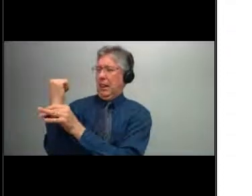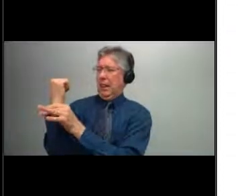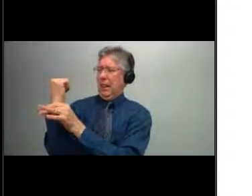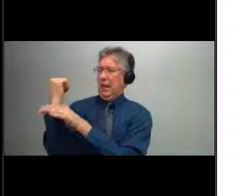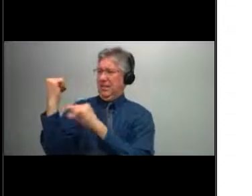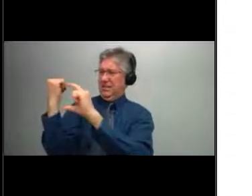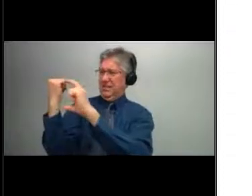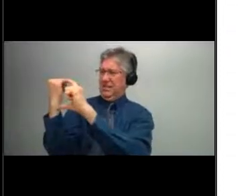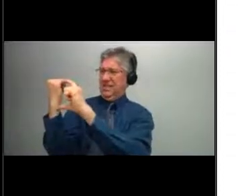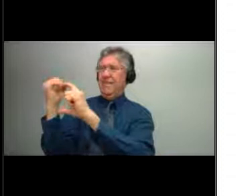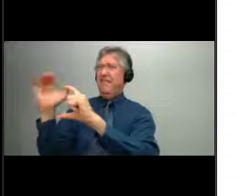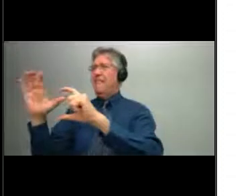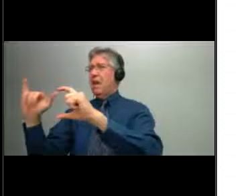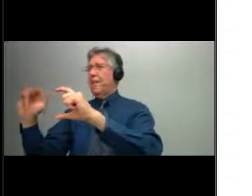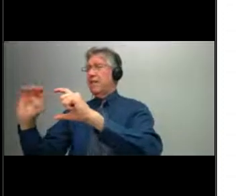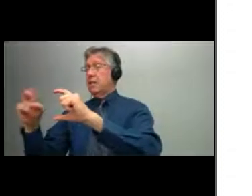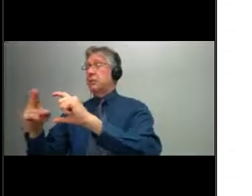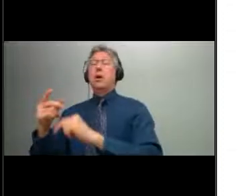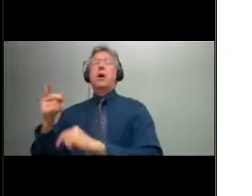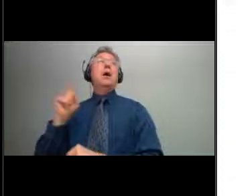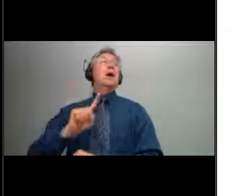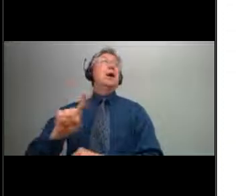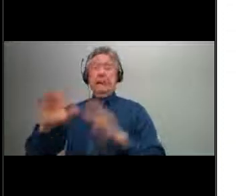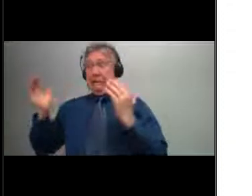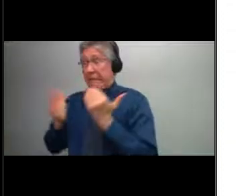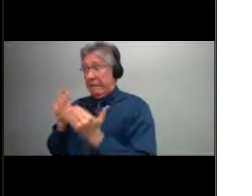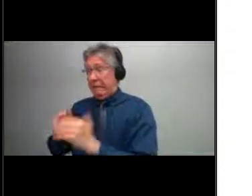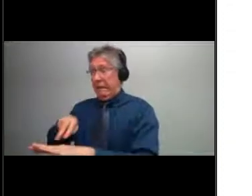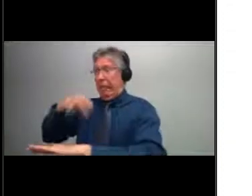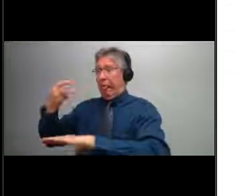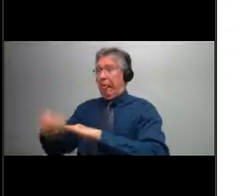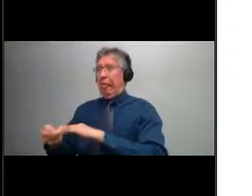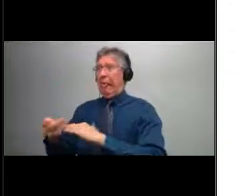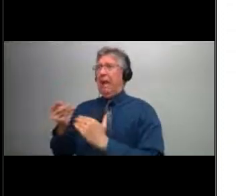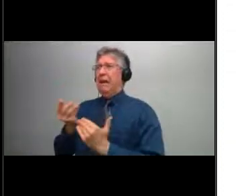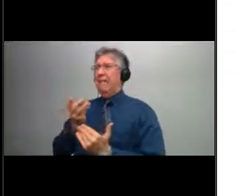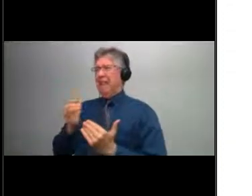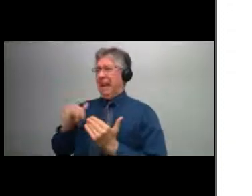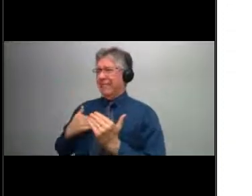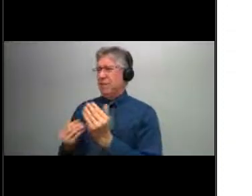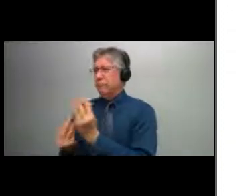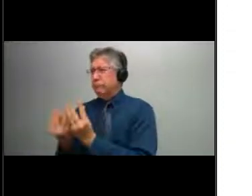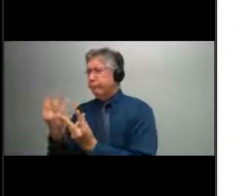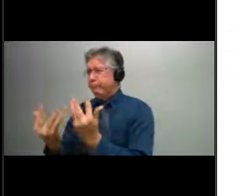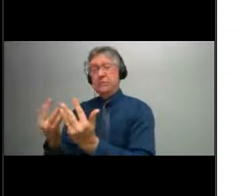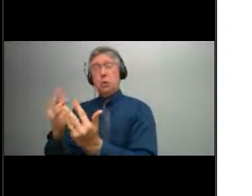path around a blind turn with overgrown vegetation.